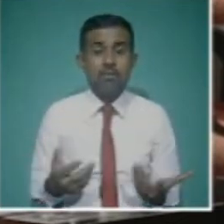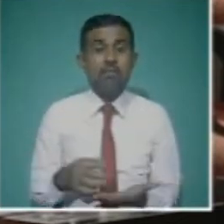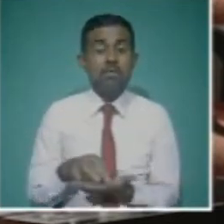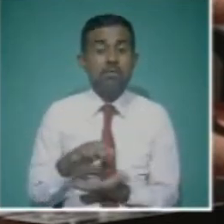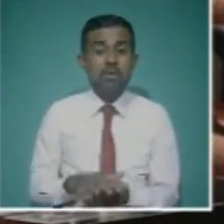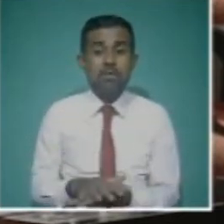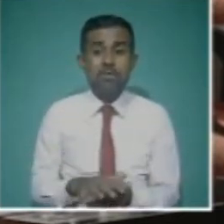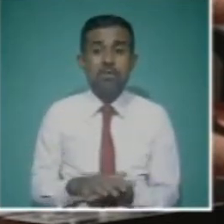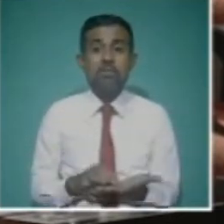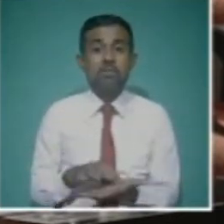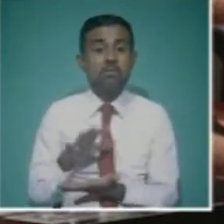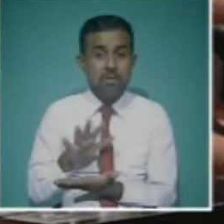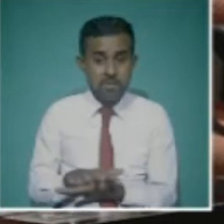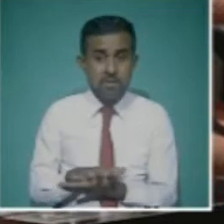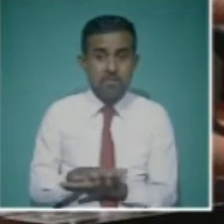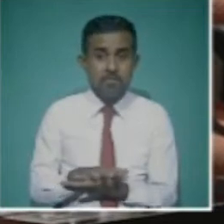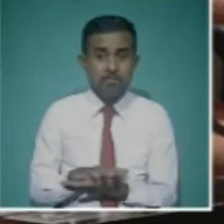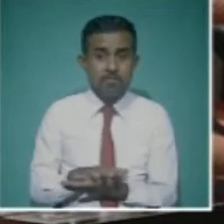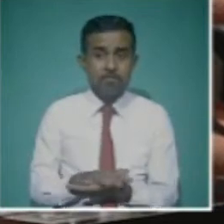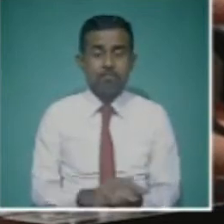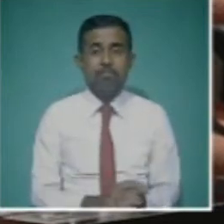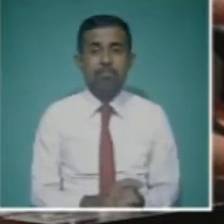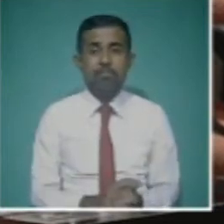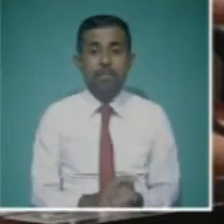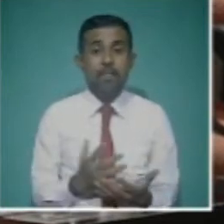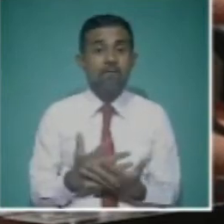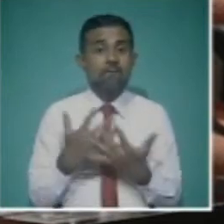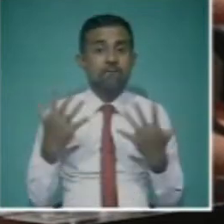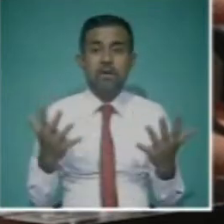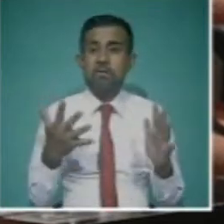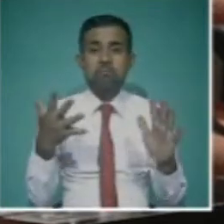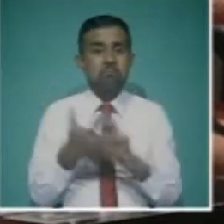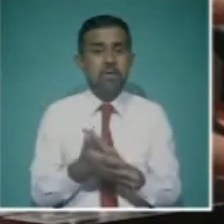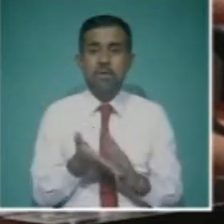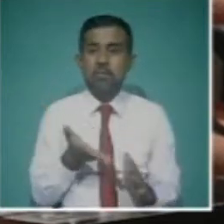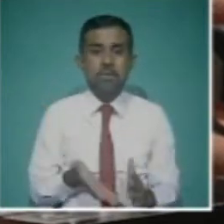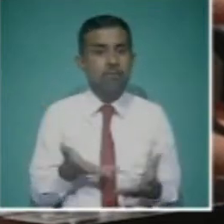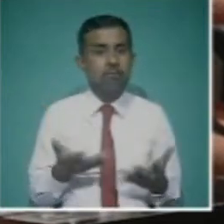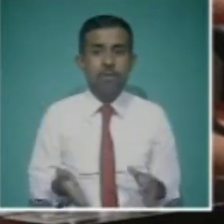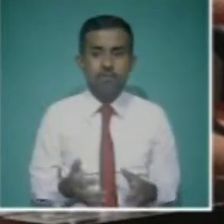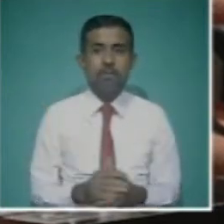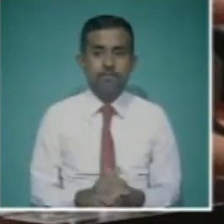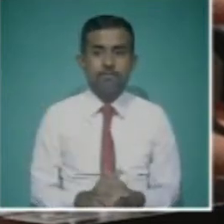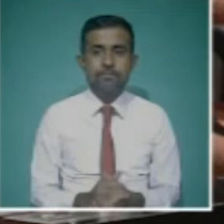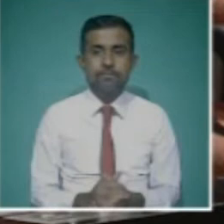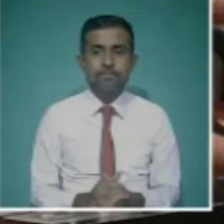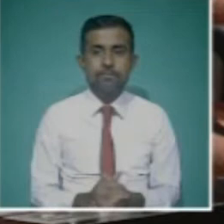surely there is something radically wrong. This system is stinking.